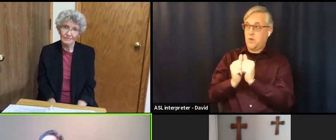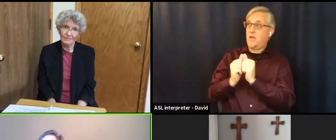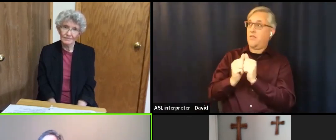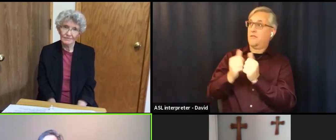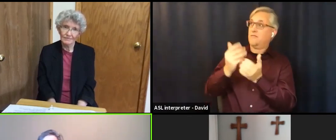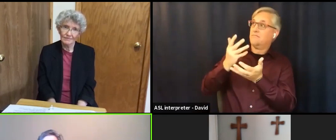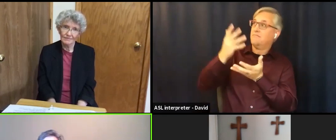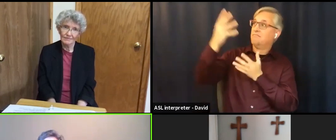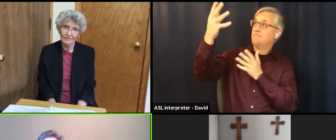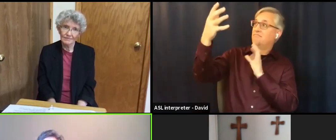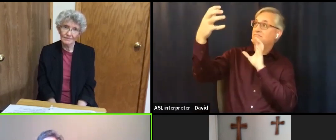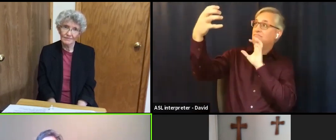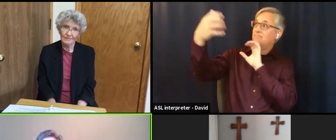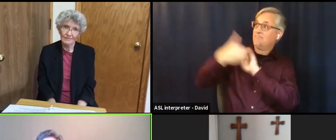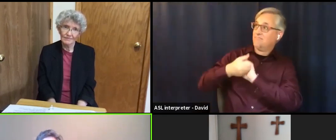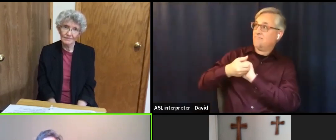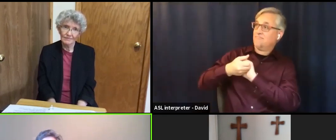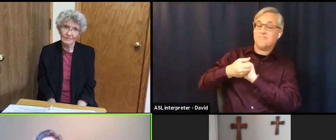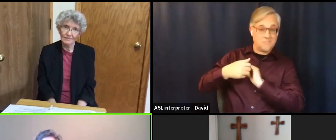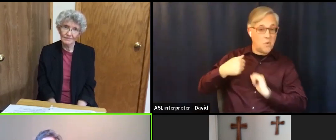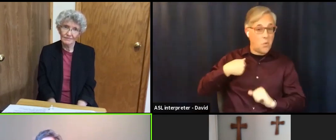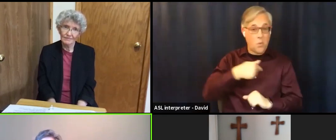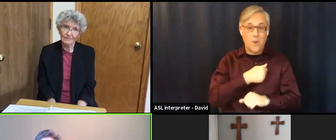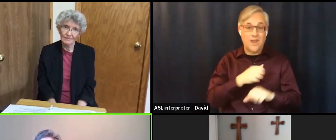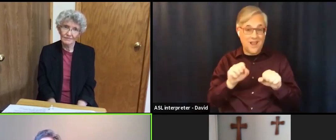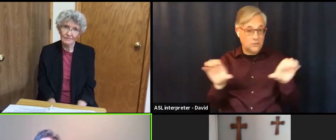do impossible things.